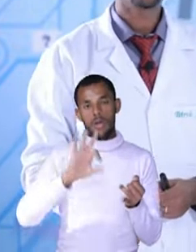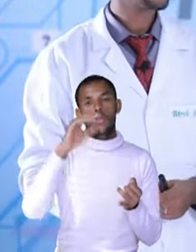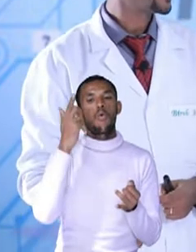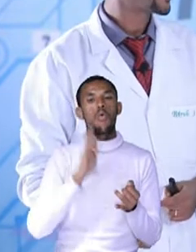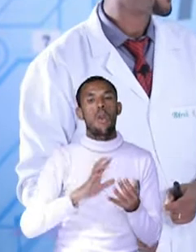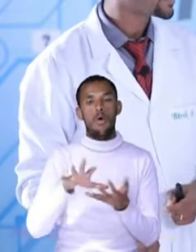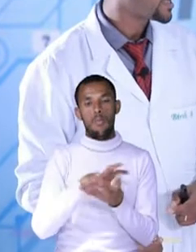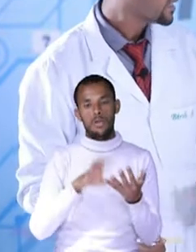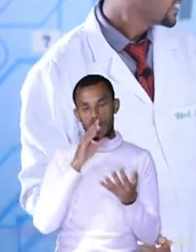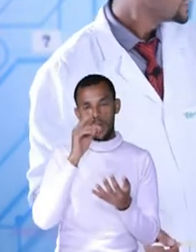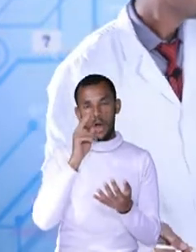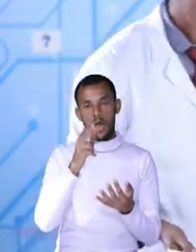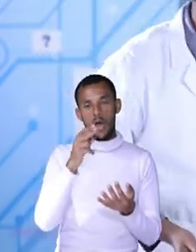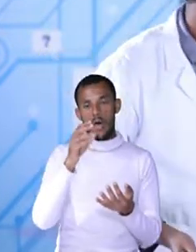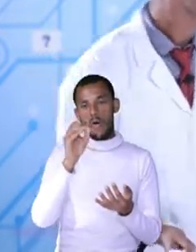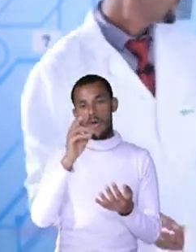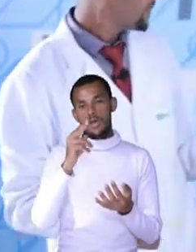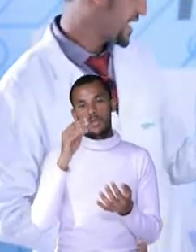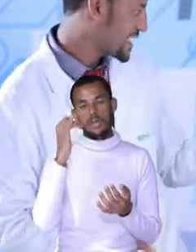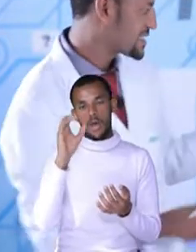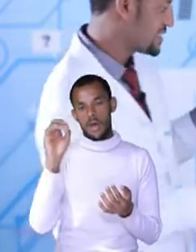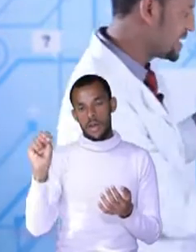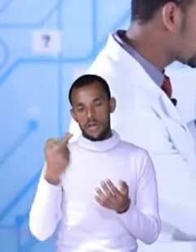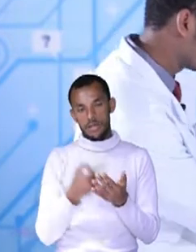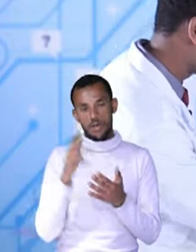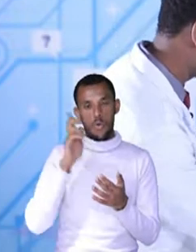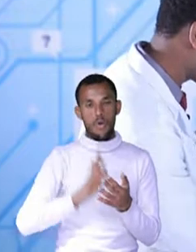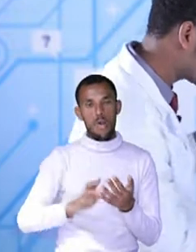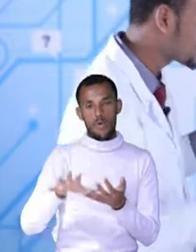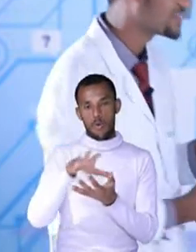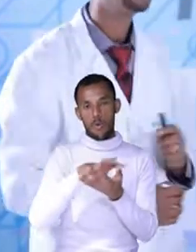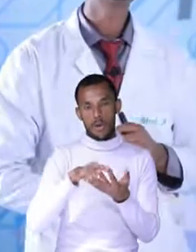gold complex and hydroxide ion. This gold complex